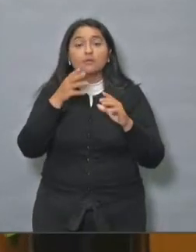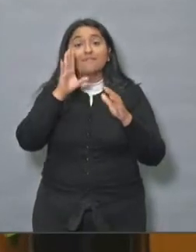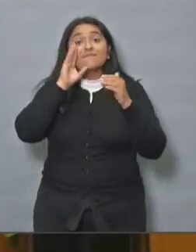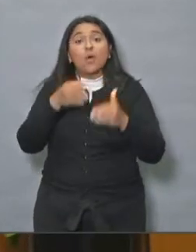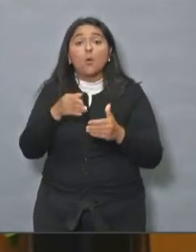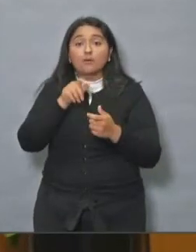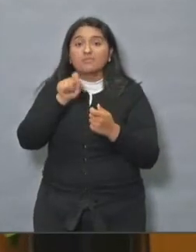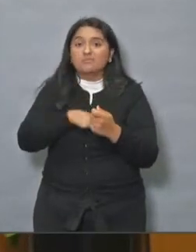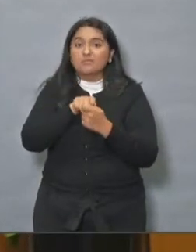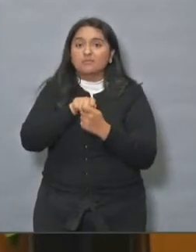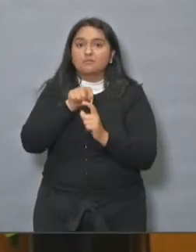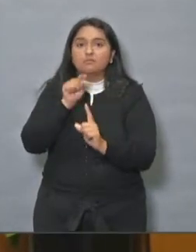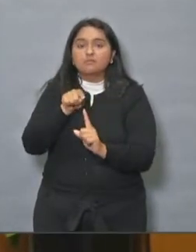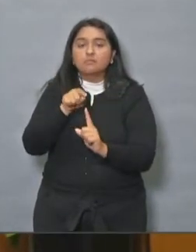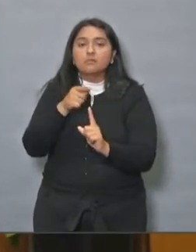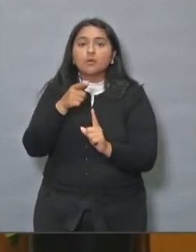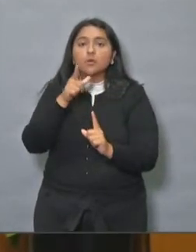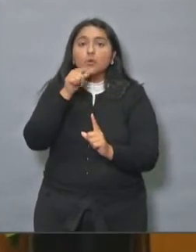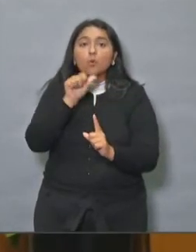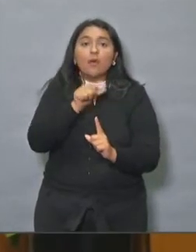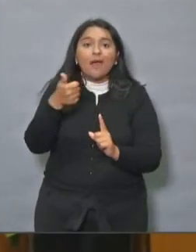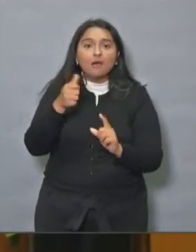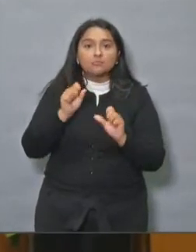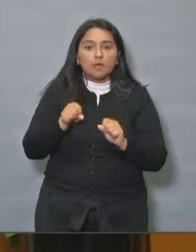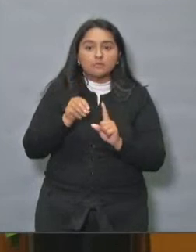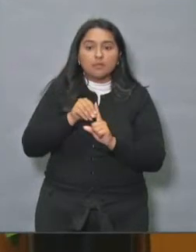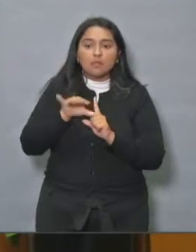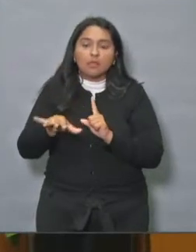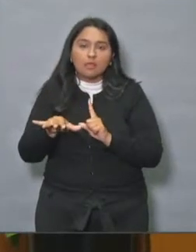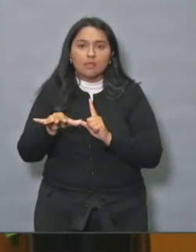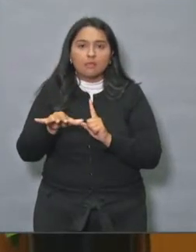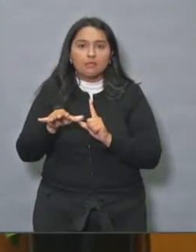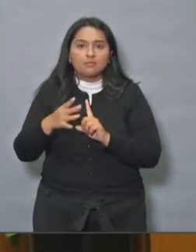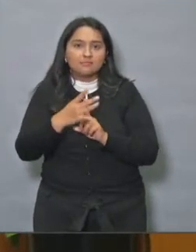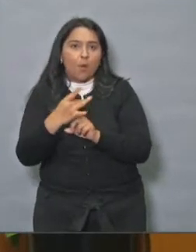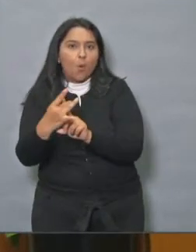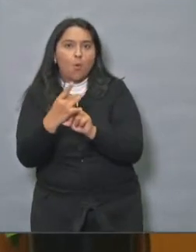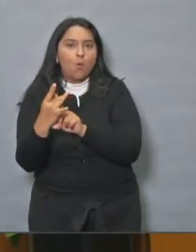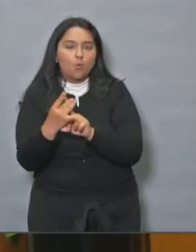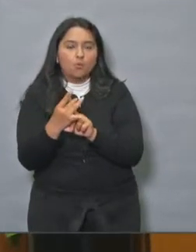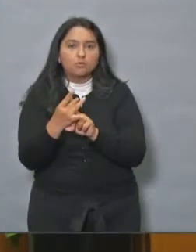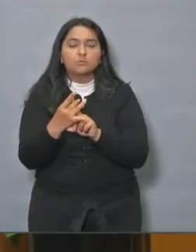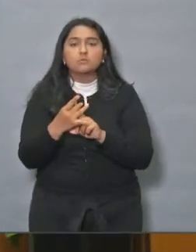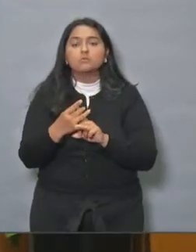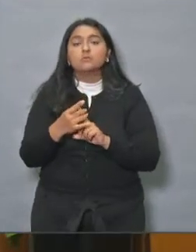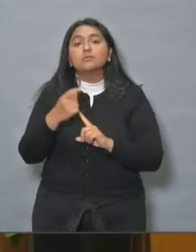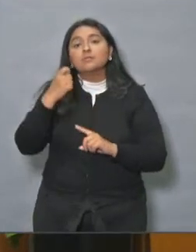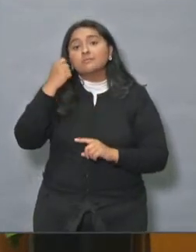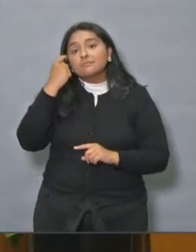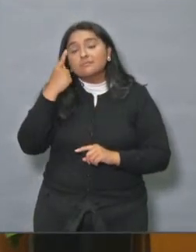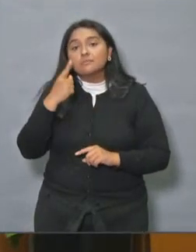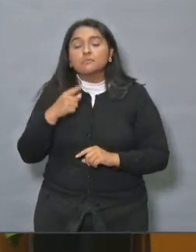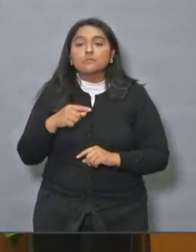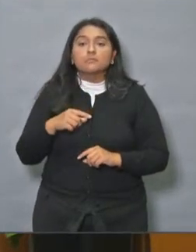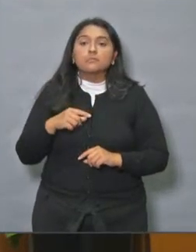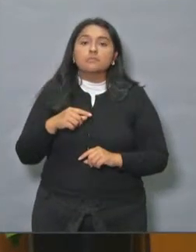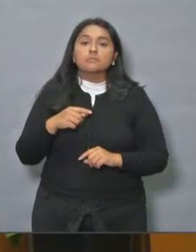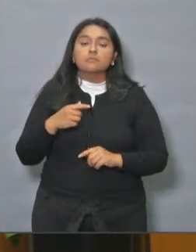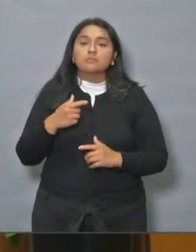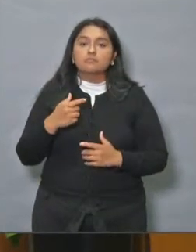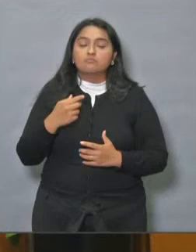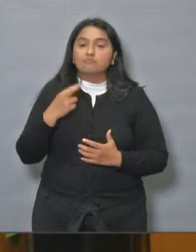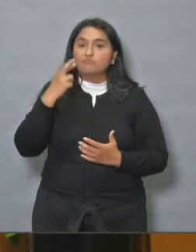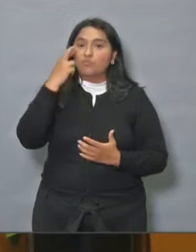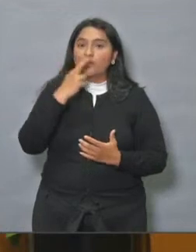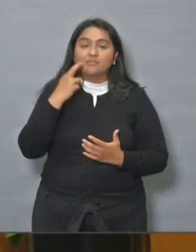on who else may have been exposed. But what we haven't really been able to do because we